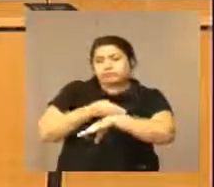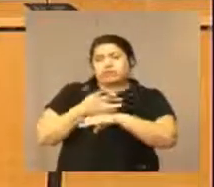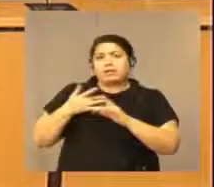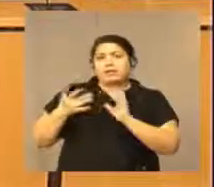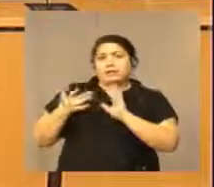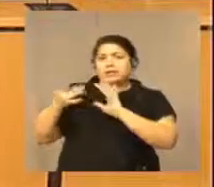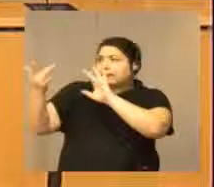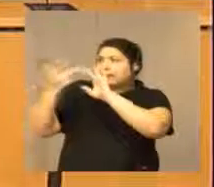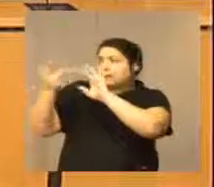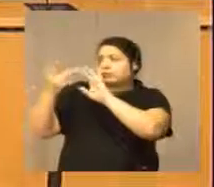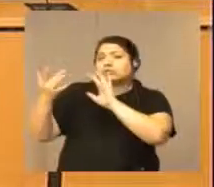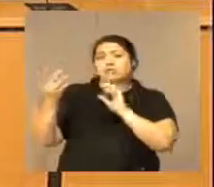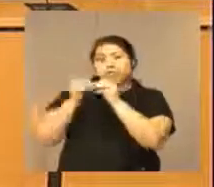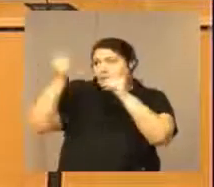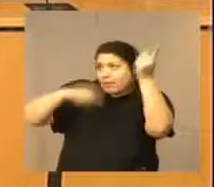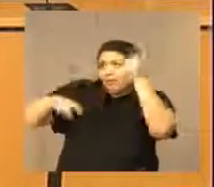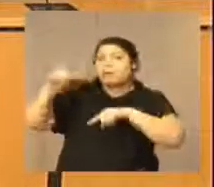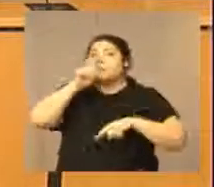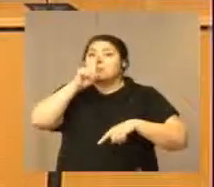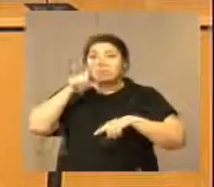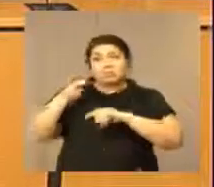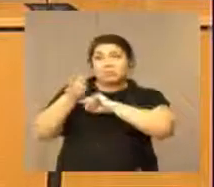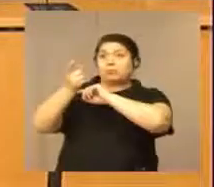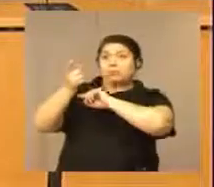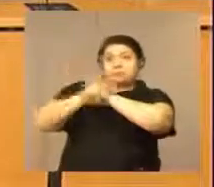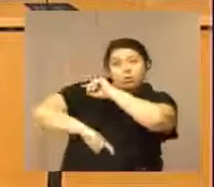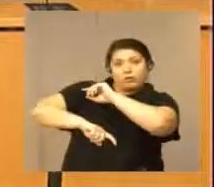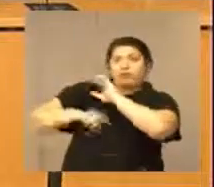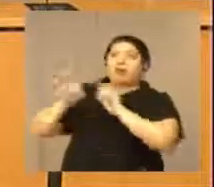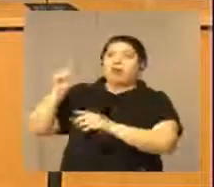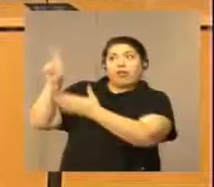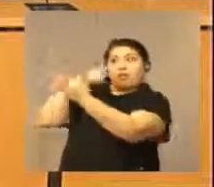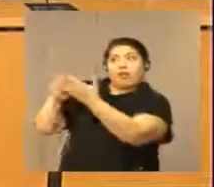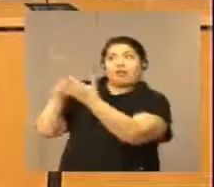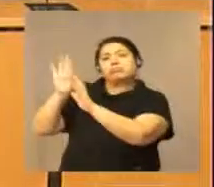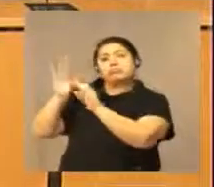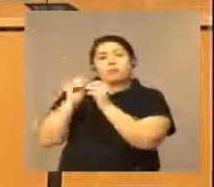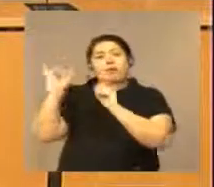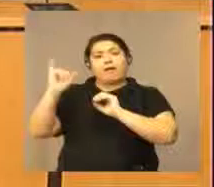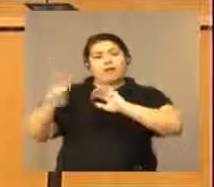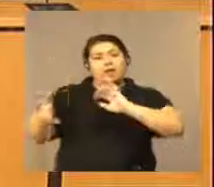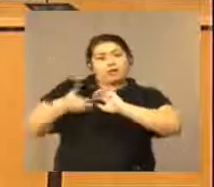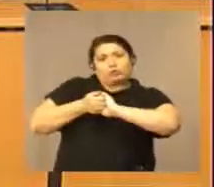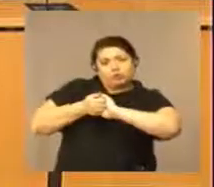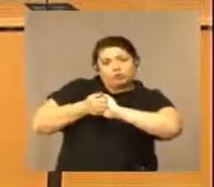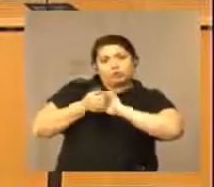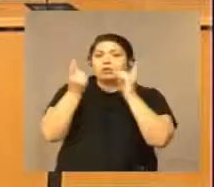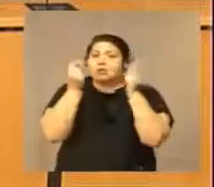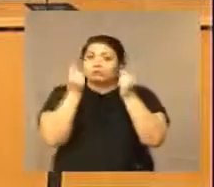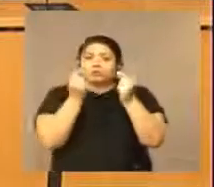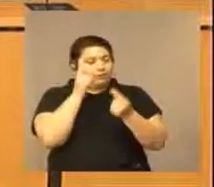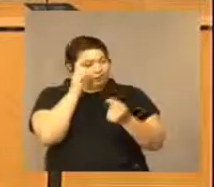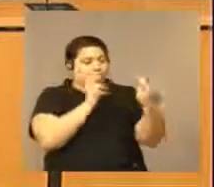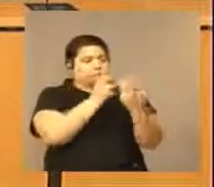collaboration, not in a punitive or responsive manner, but in partnership to the needs of First Nations kids with disabilities on reserve.